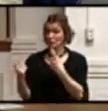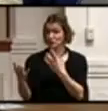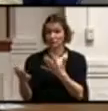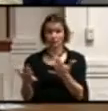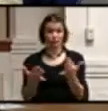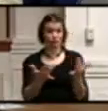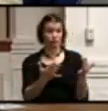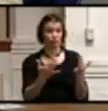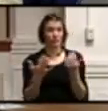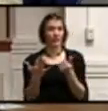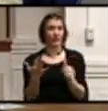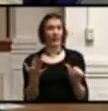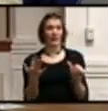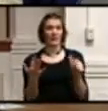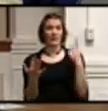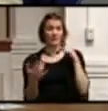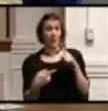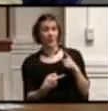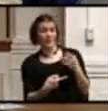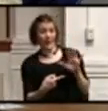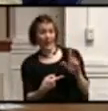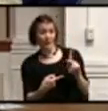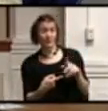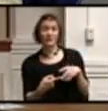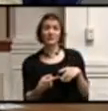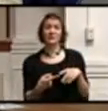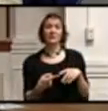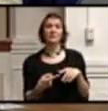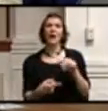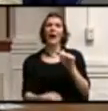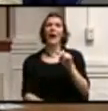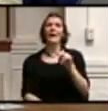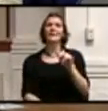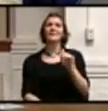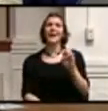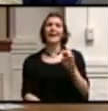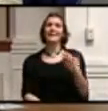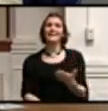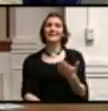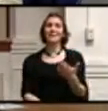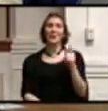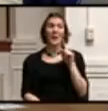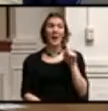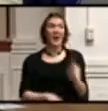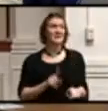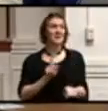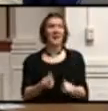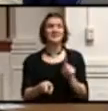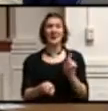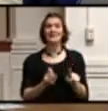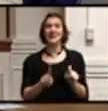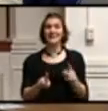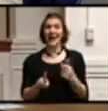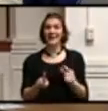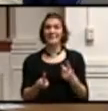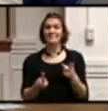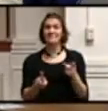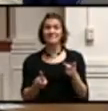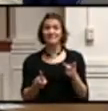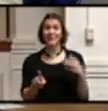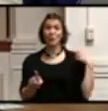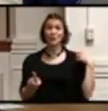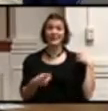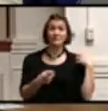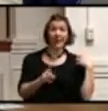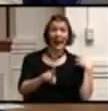questions for Patrick or, I see Annette's here, so anybody have any questions for Patrick or Annette or